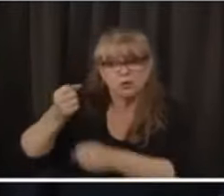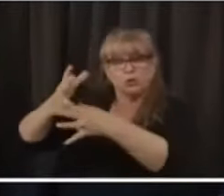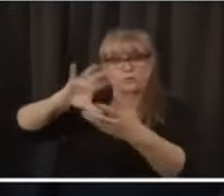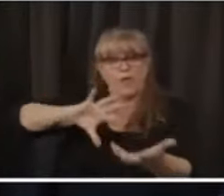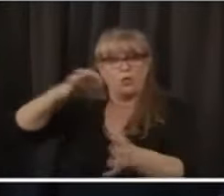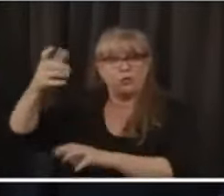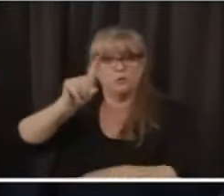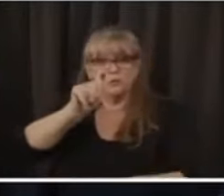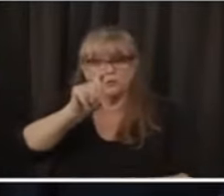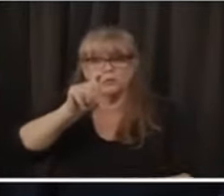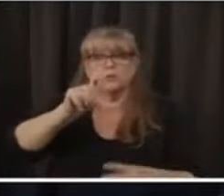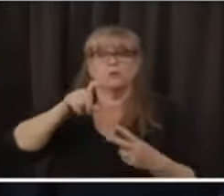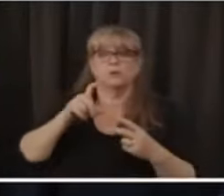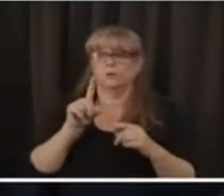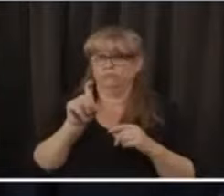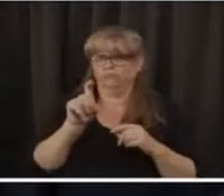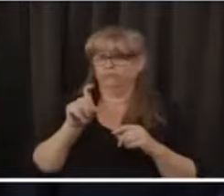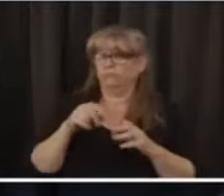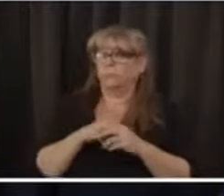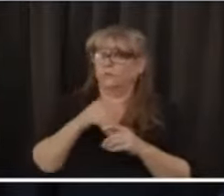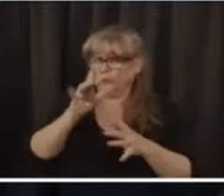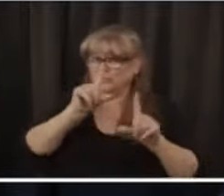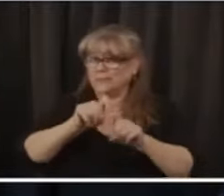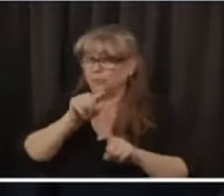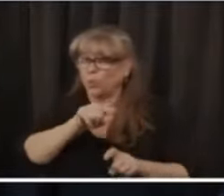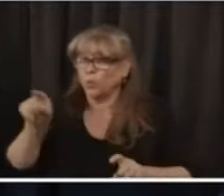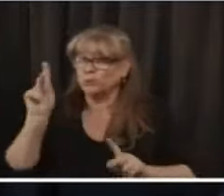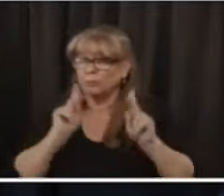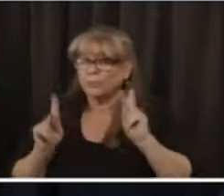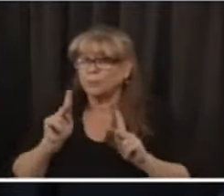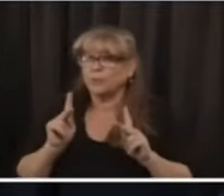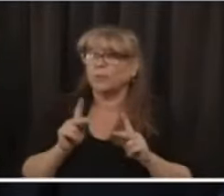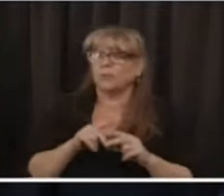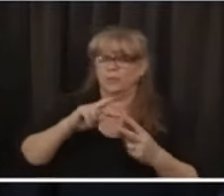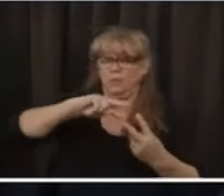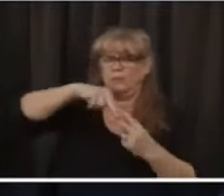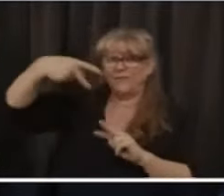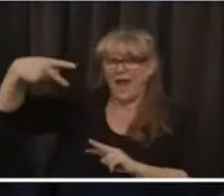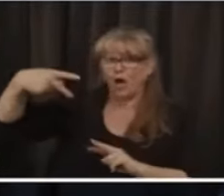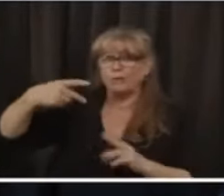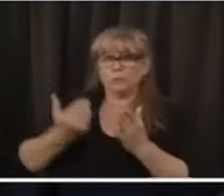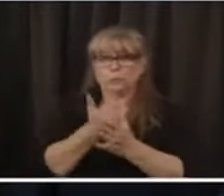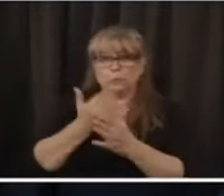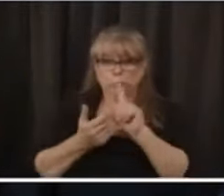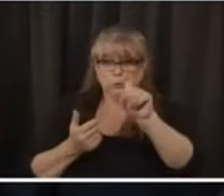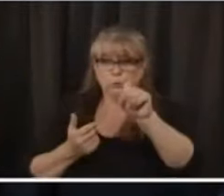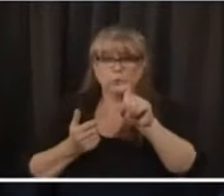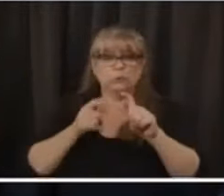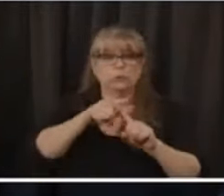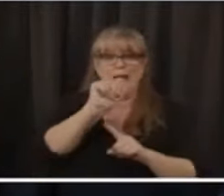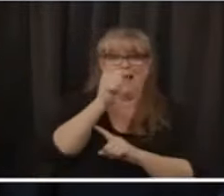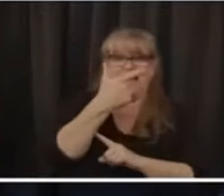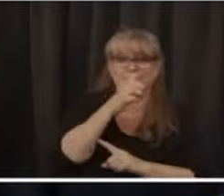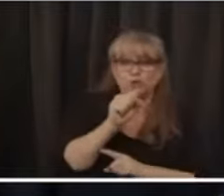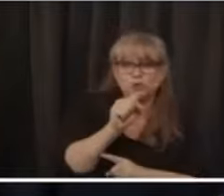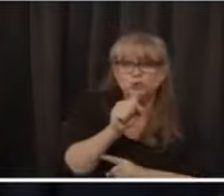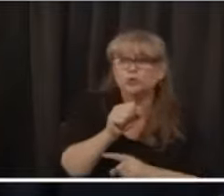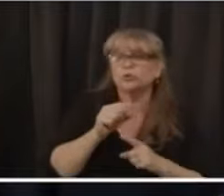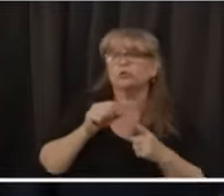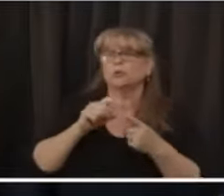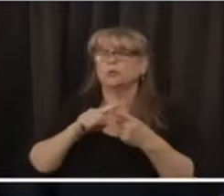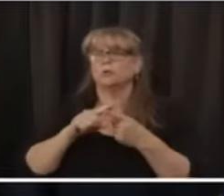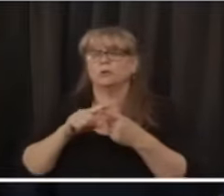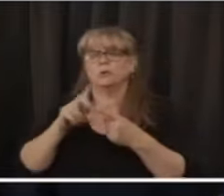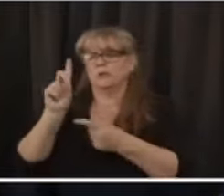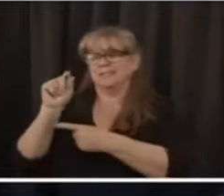patients inside Colorado hospitals for those variants? Do we have any more insight? Is it an age issue? Do we have any more data that tells us what exactly is going on? Yeah,